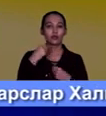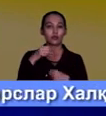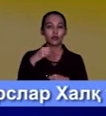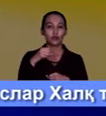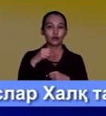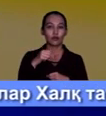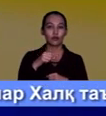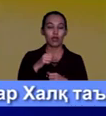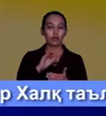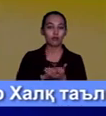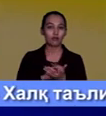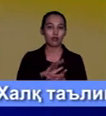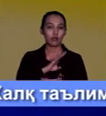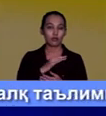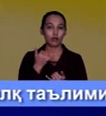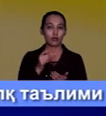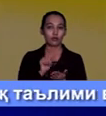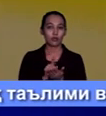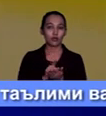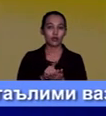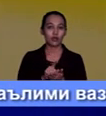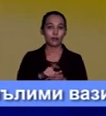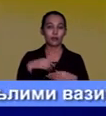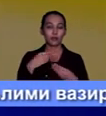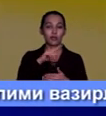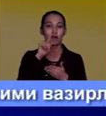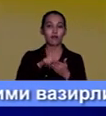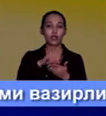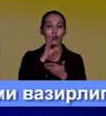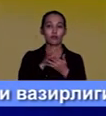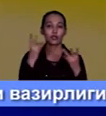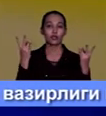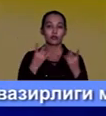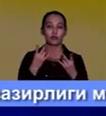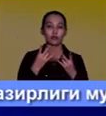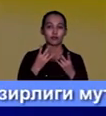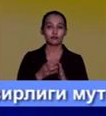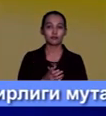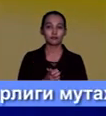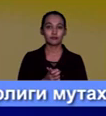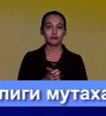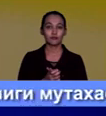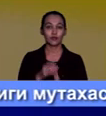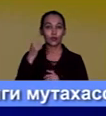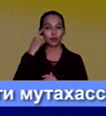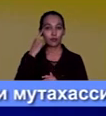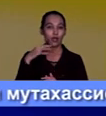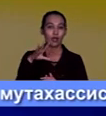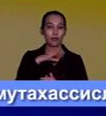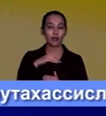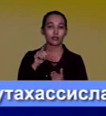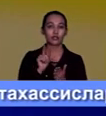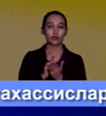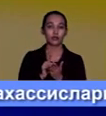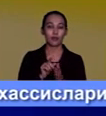tanishgan edingiz. Sizga topshiriq tariqasida savollarga javob yozish berilgan edi. O'ylaymanki,